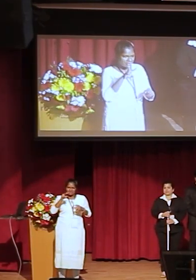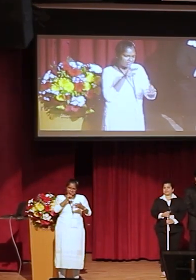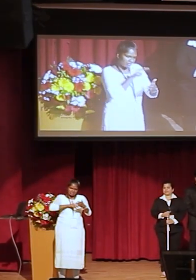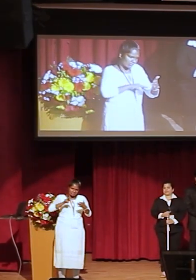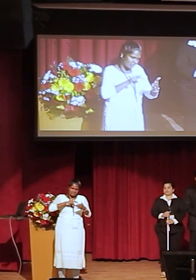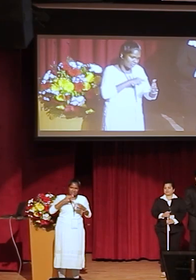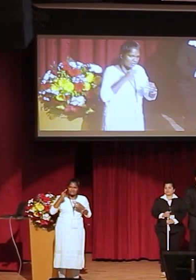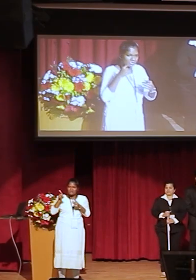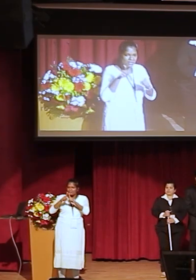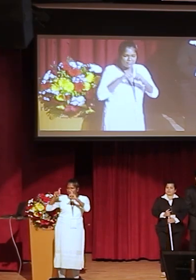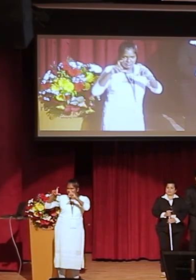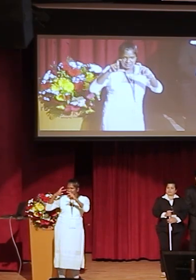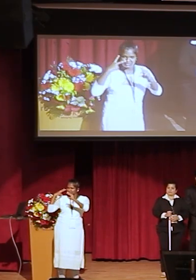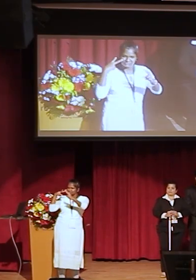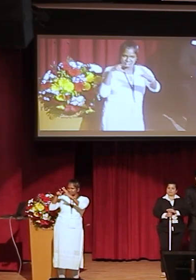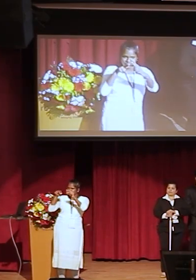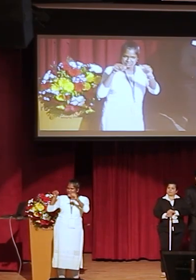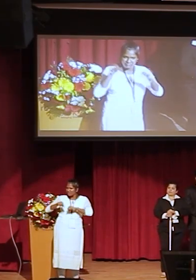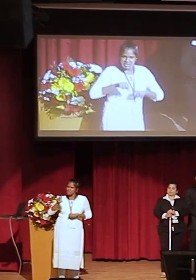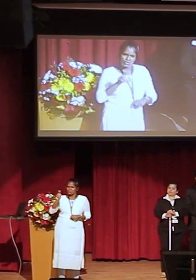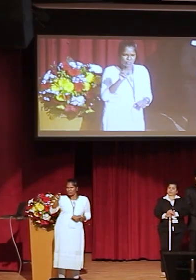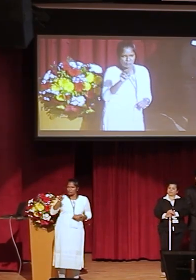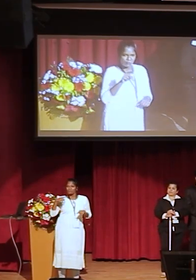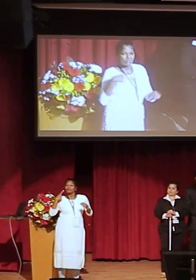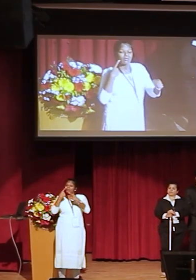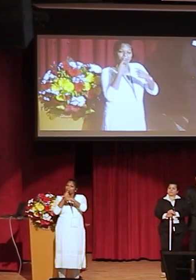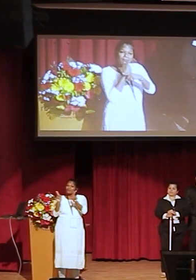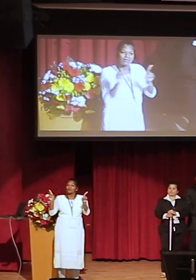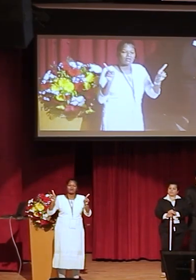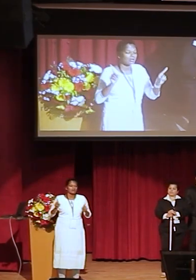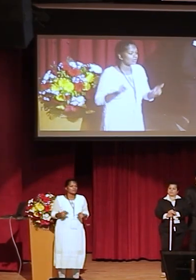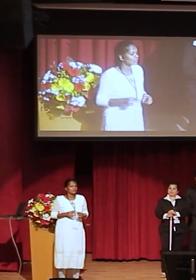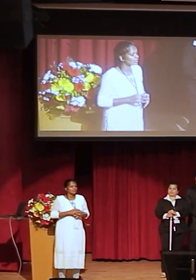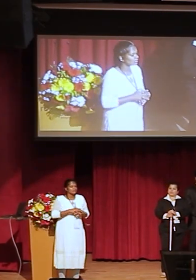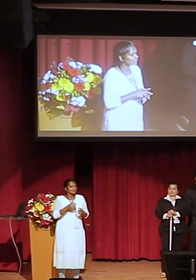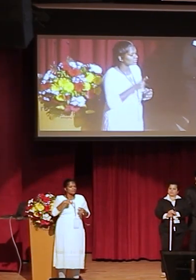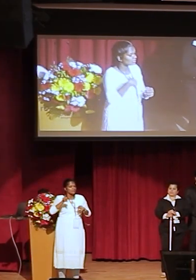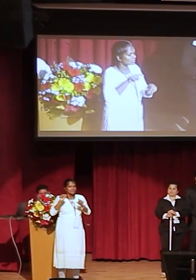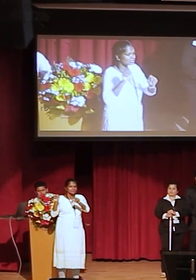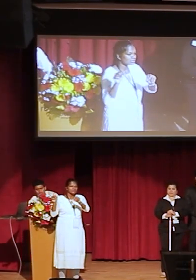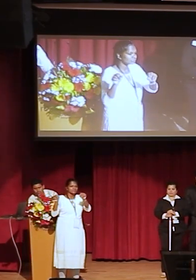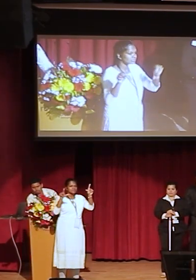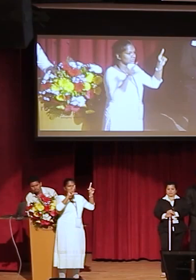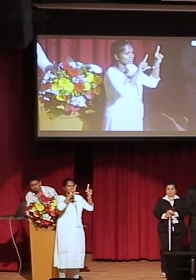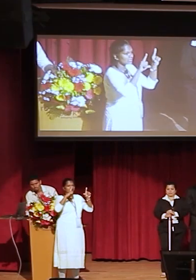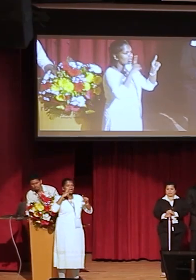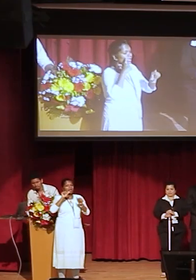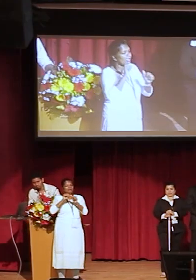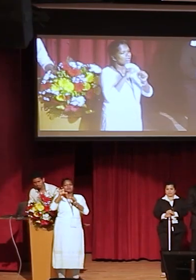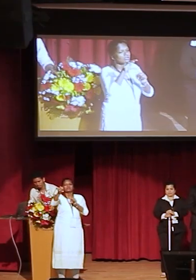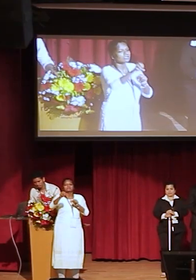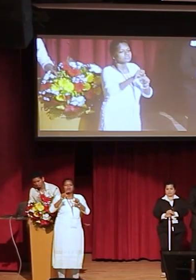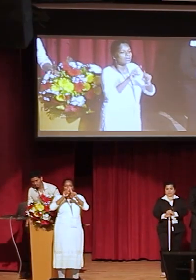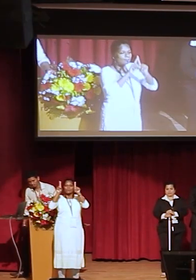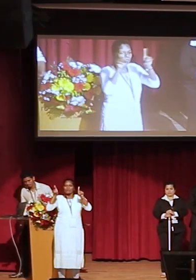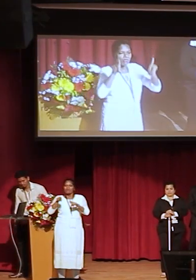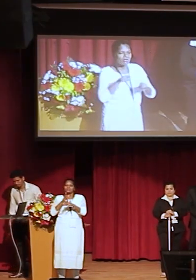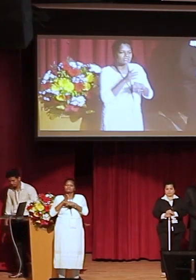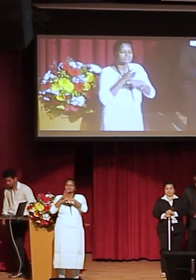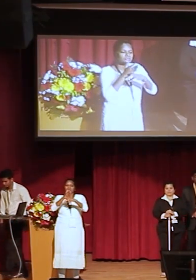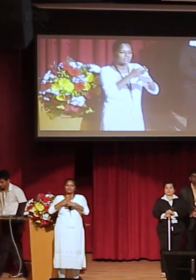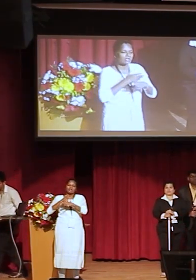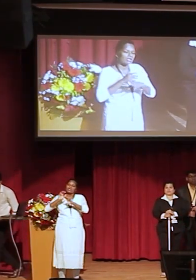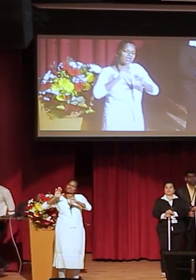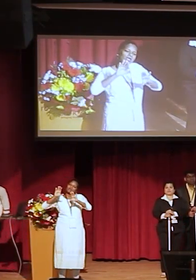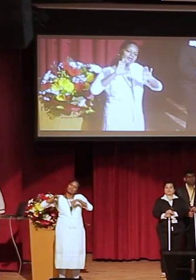see an image? The answer is no. But with the help of screen reader and accessible books from Bookshare, he will